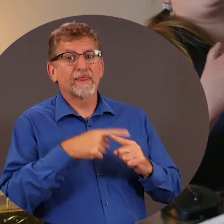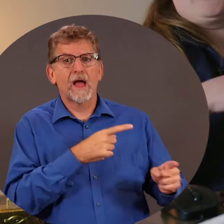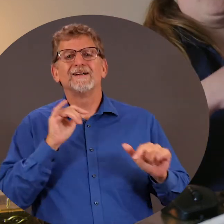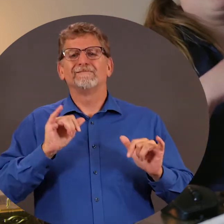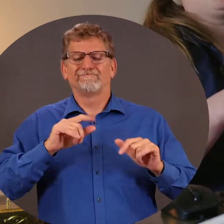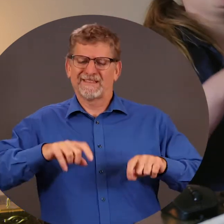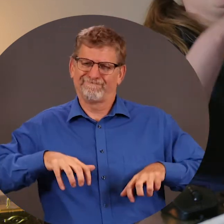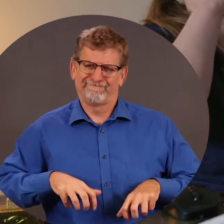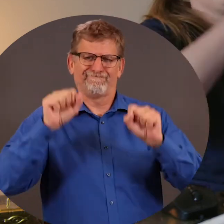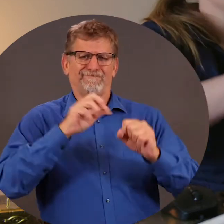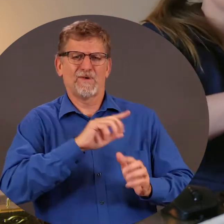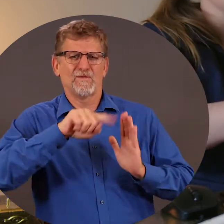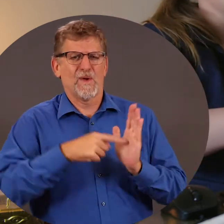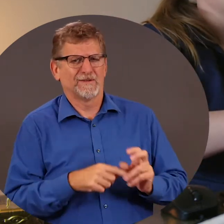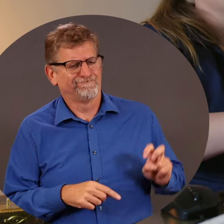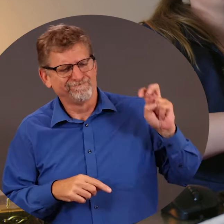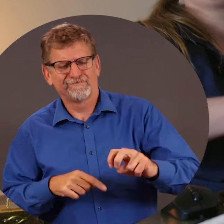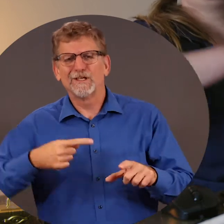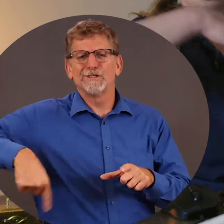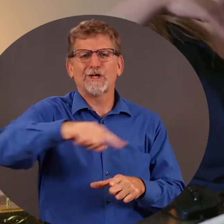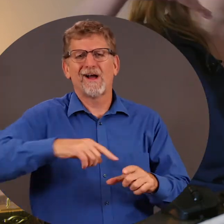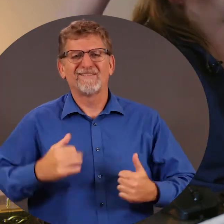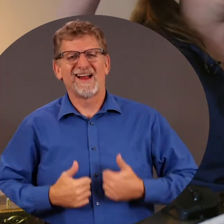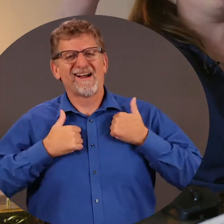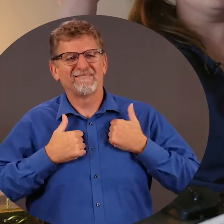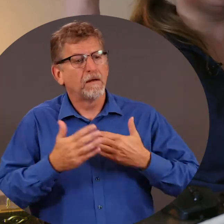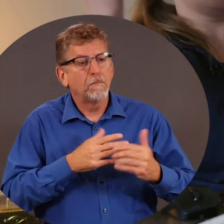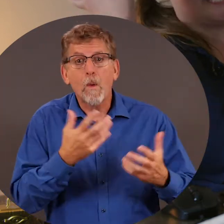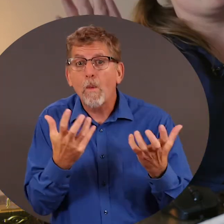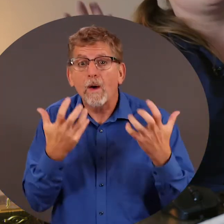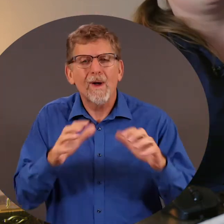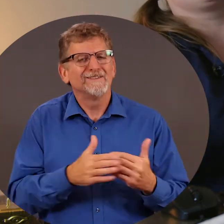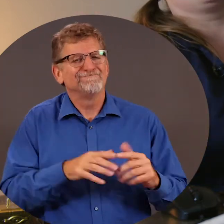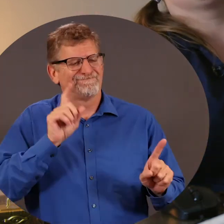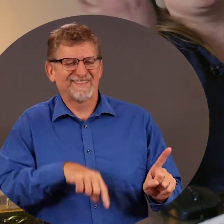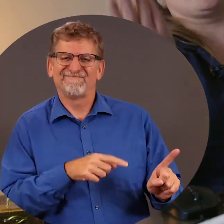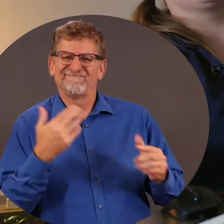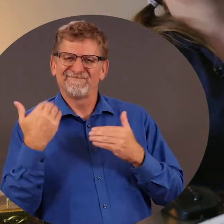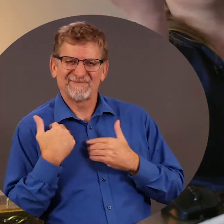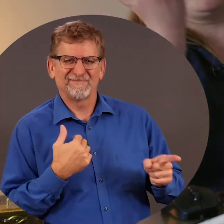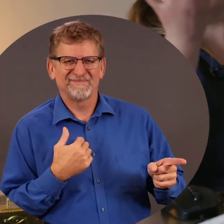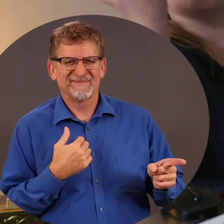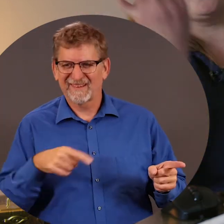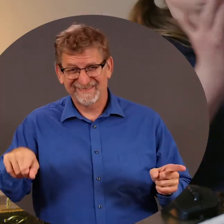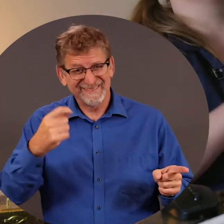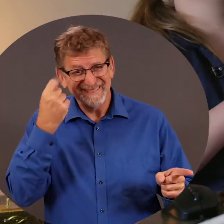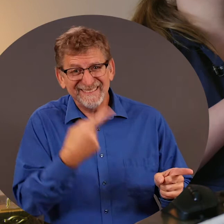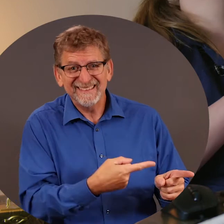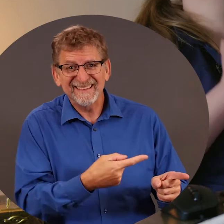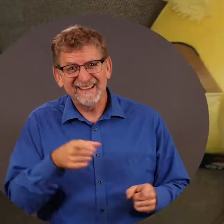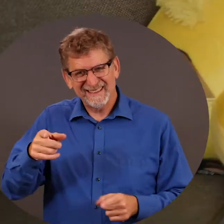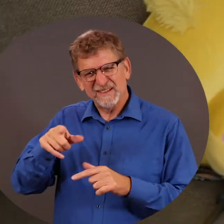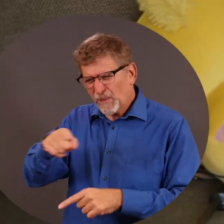realized how much responsibility it was going to be. And then he realized he had to take his place in the circle of life, whether he had a choice or